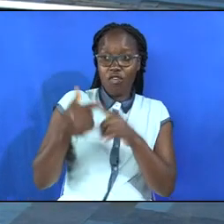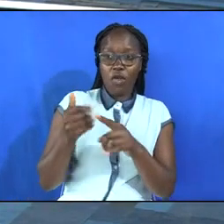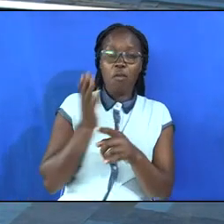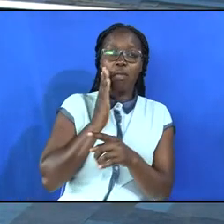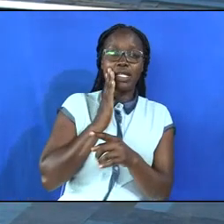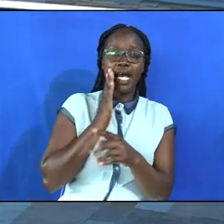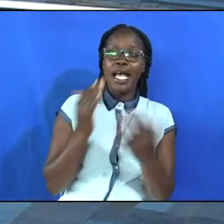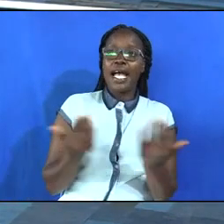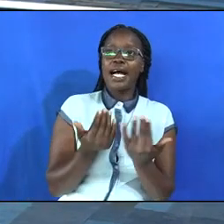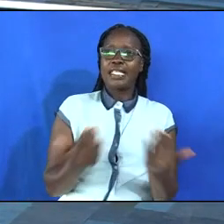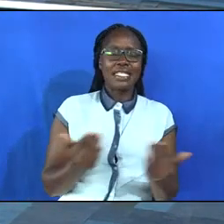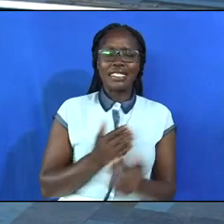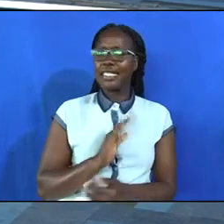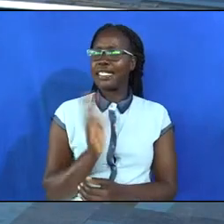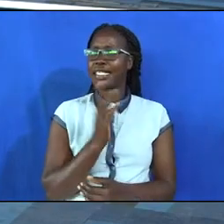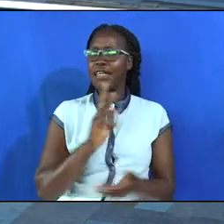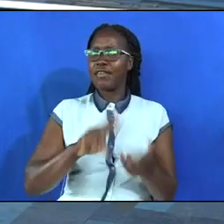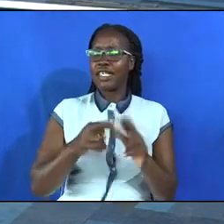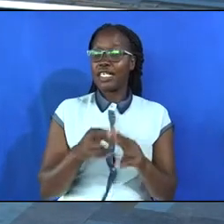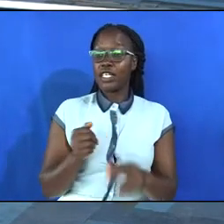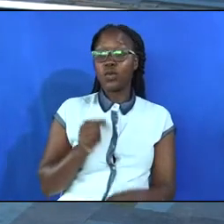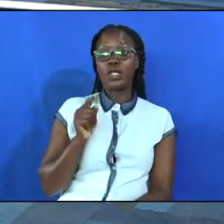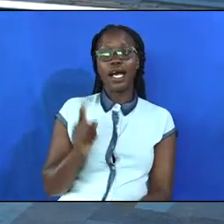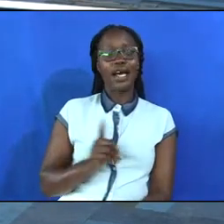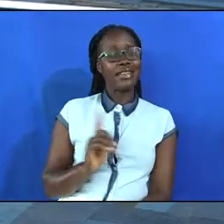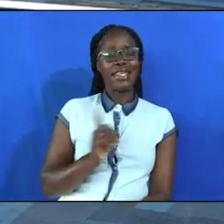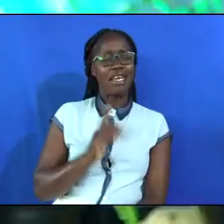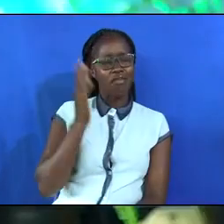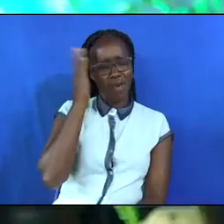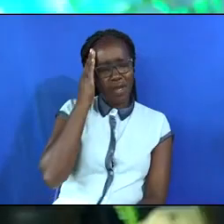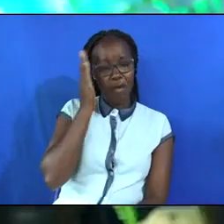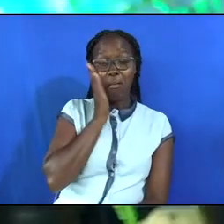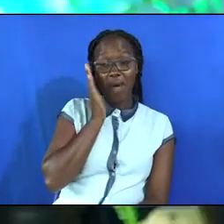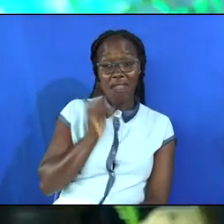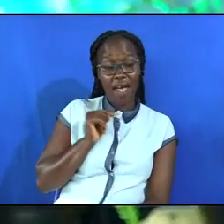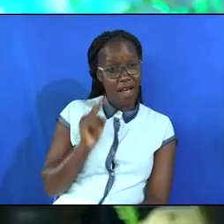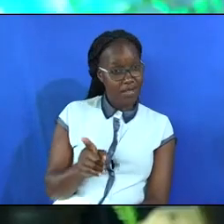other kids do not know that this is her mother.